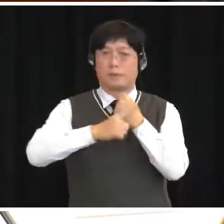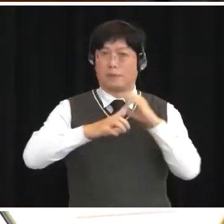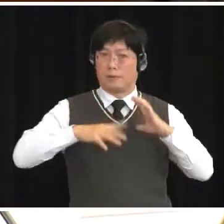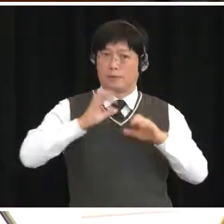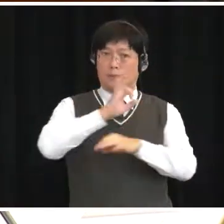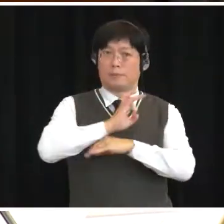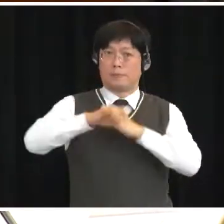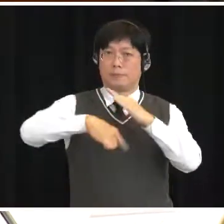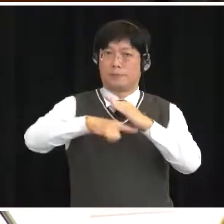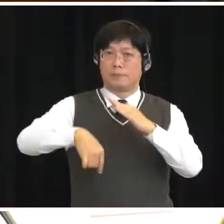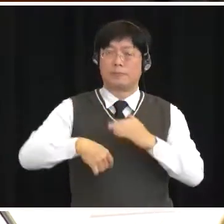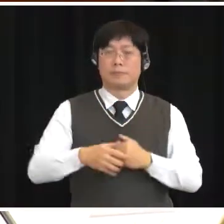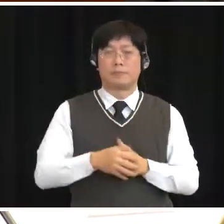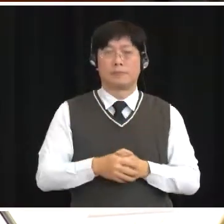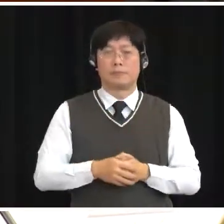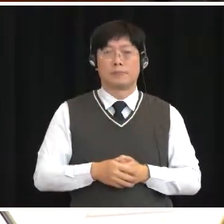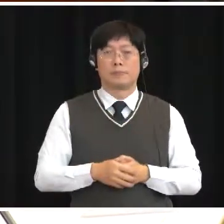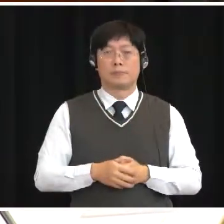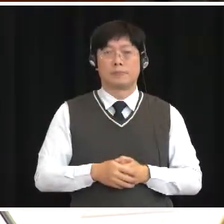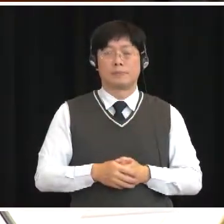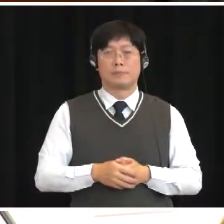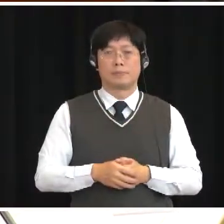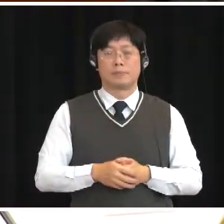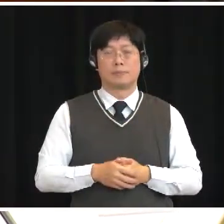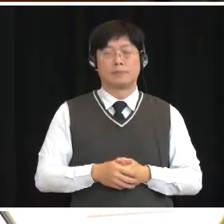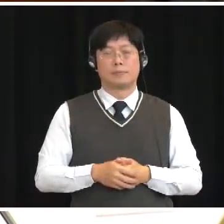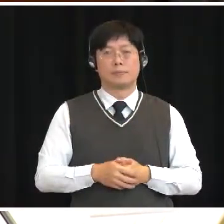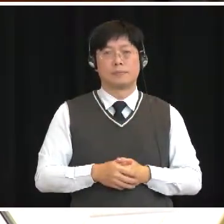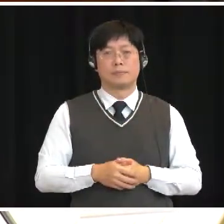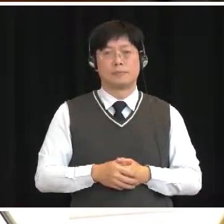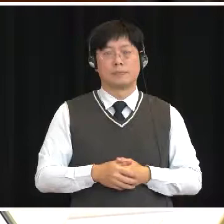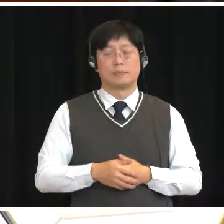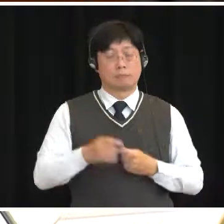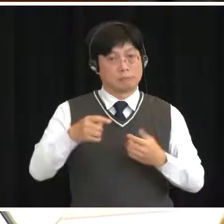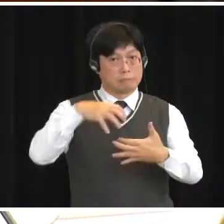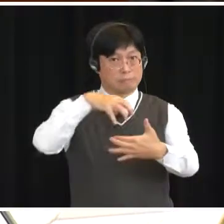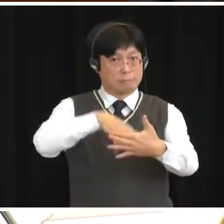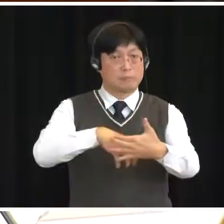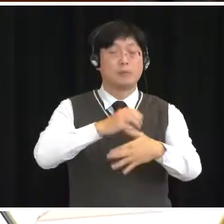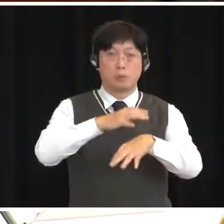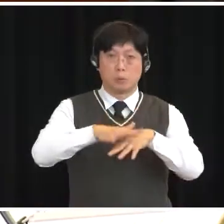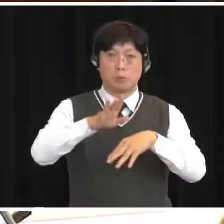Every year at Judges Academy,